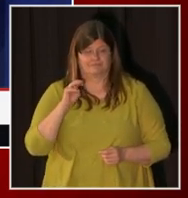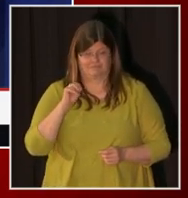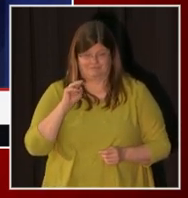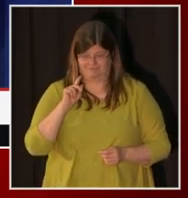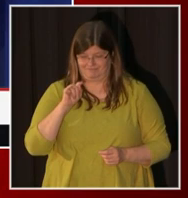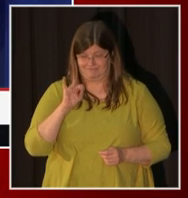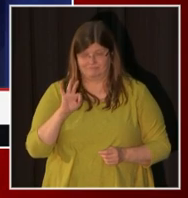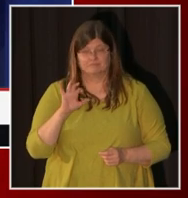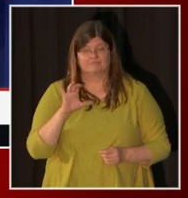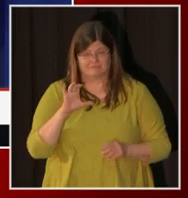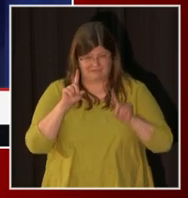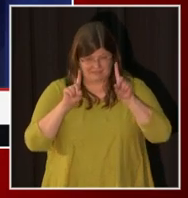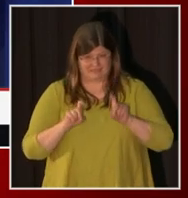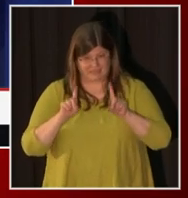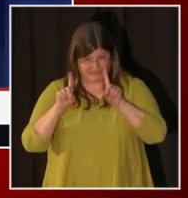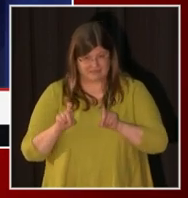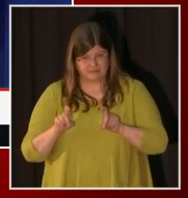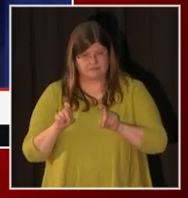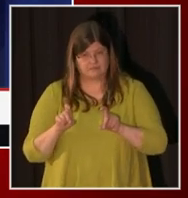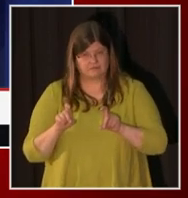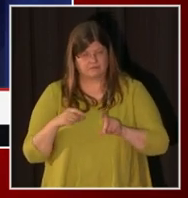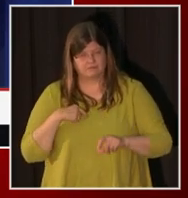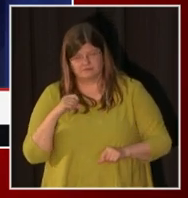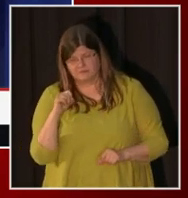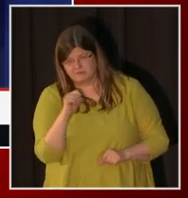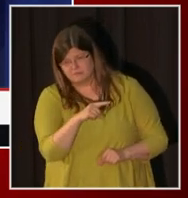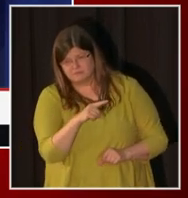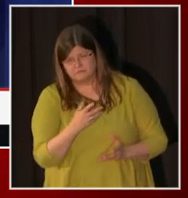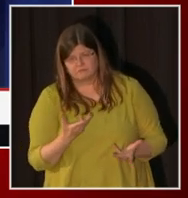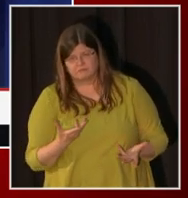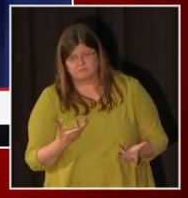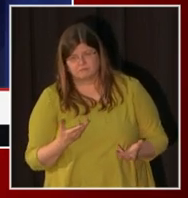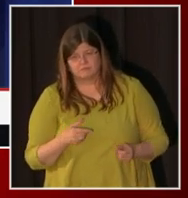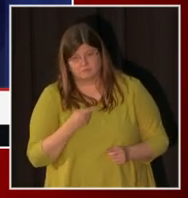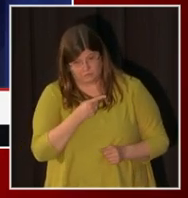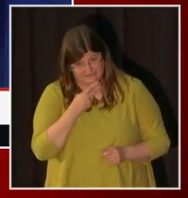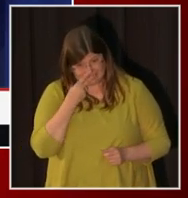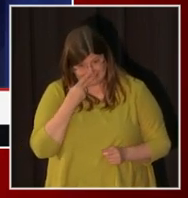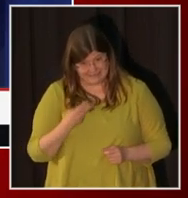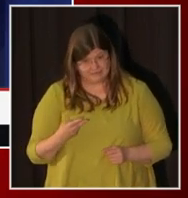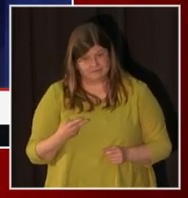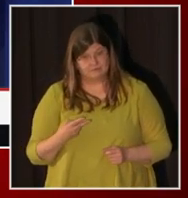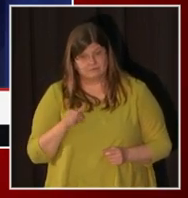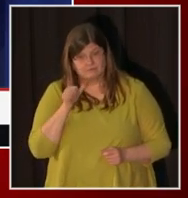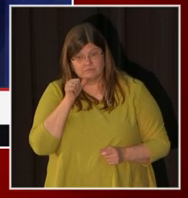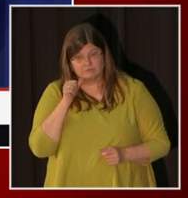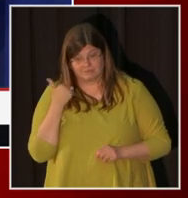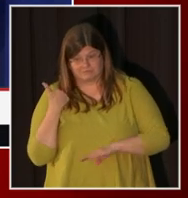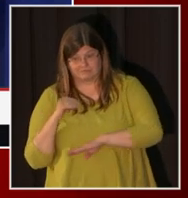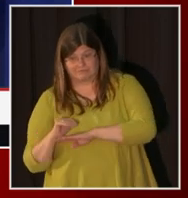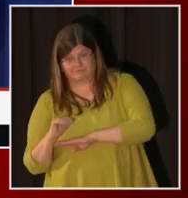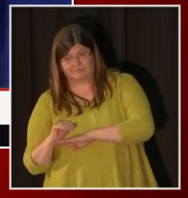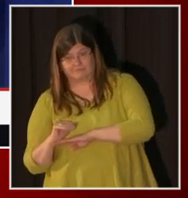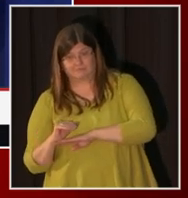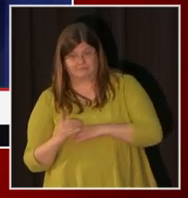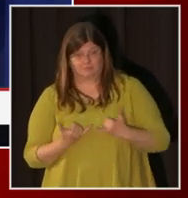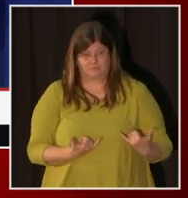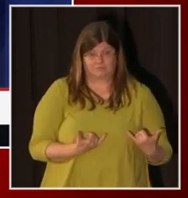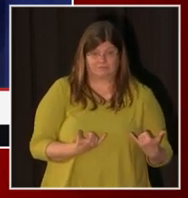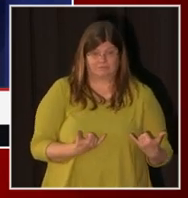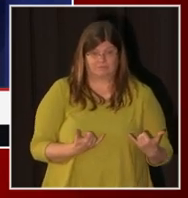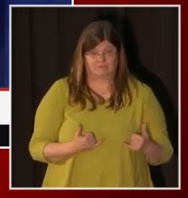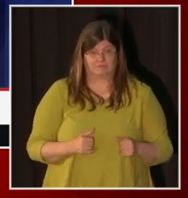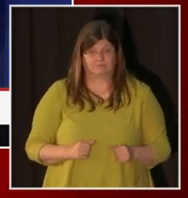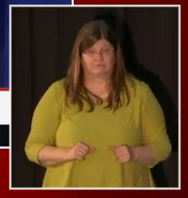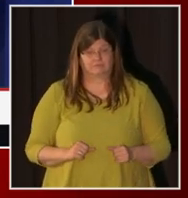have you been able to maybe have you seen perhaps overnight or into today where the number of prescriptions may